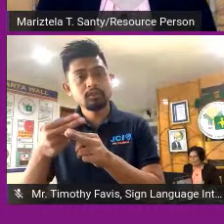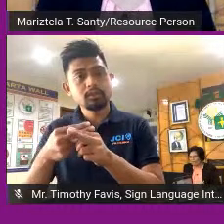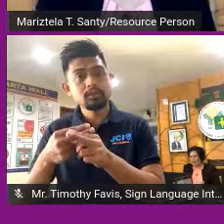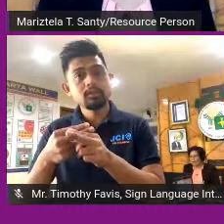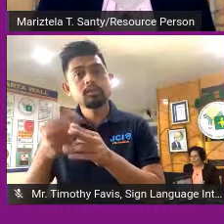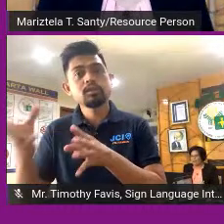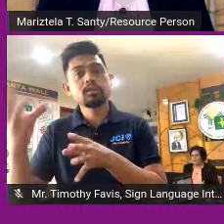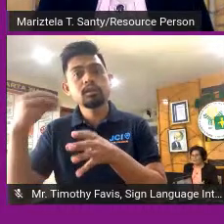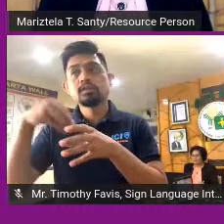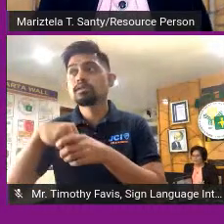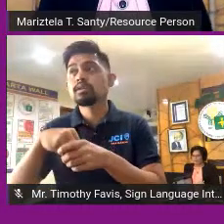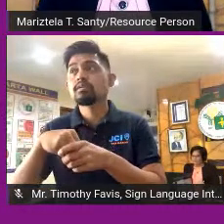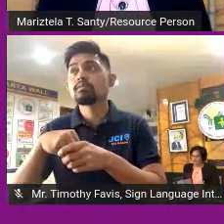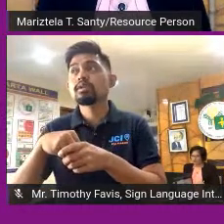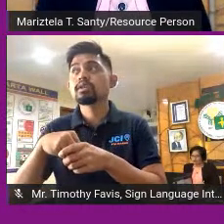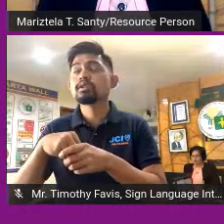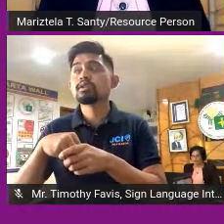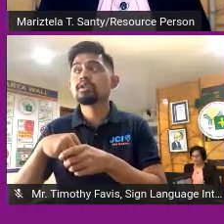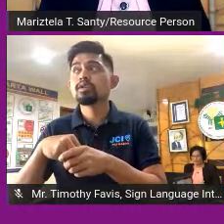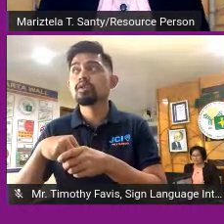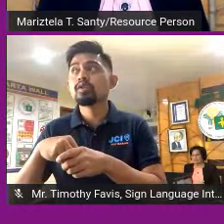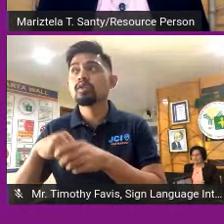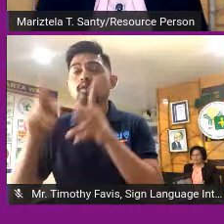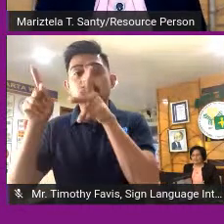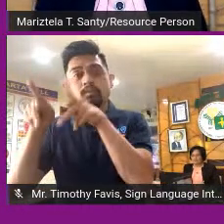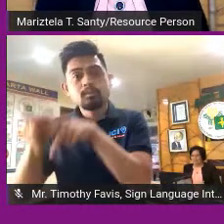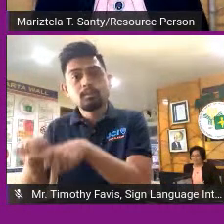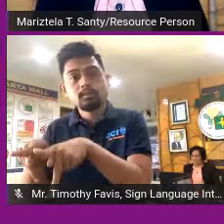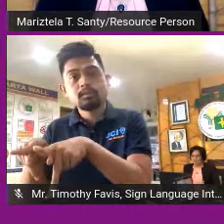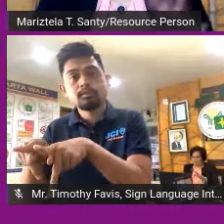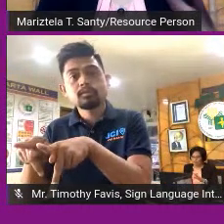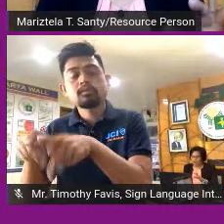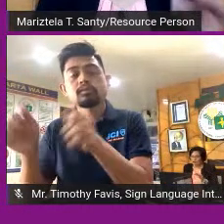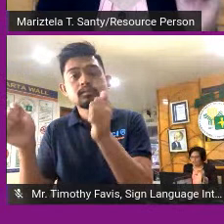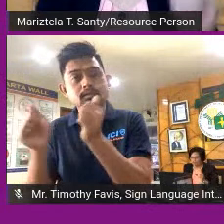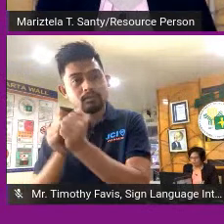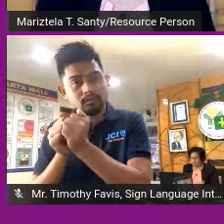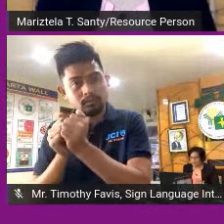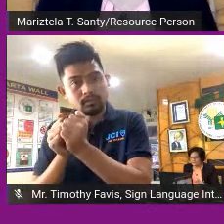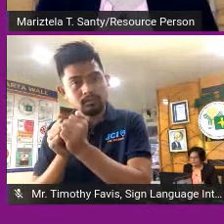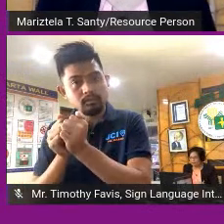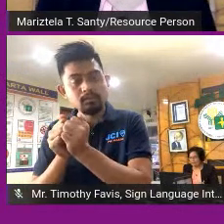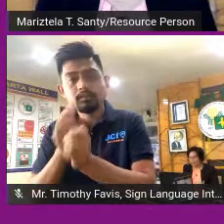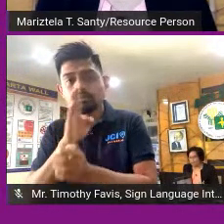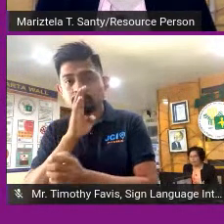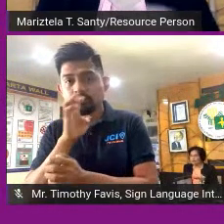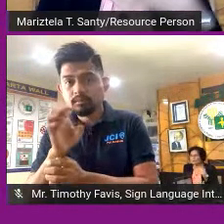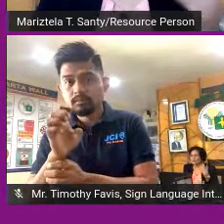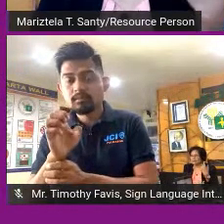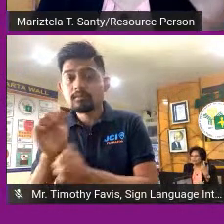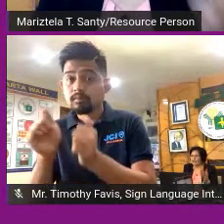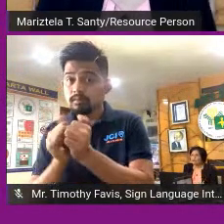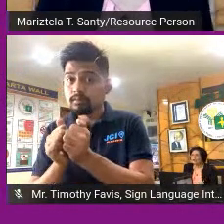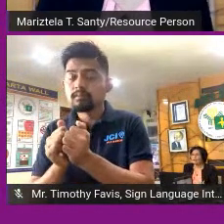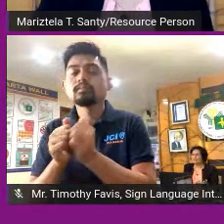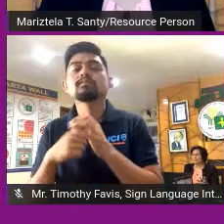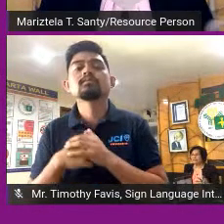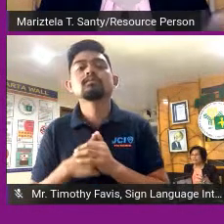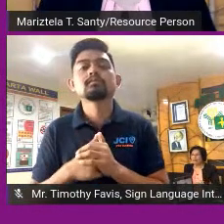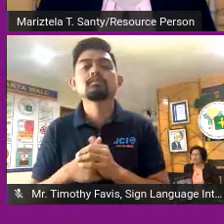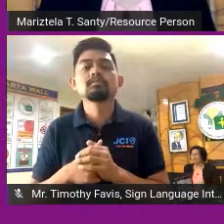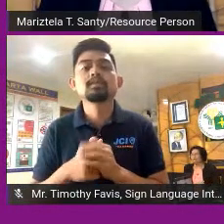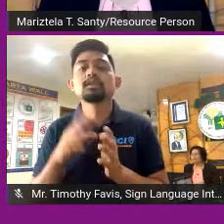Kasama ang kapwa. So to be with, to be for and to be with, kasama ang kapwa. Kung tayo